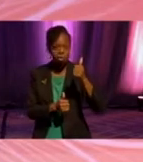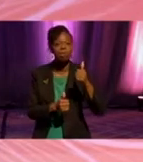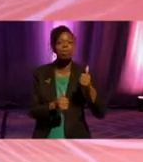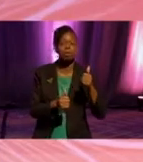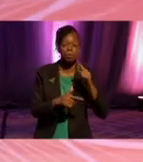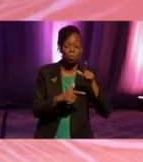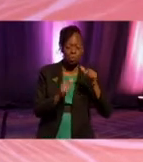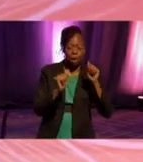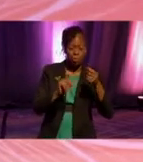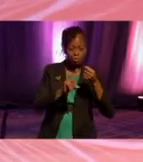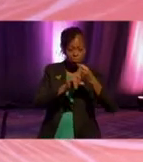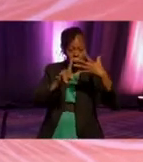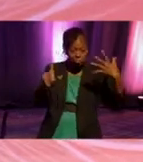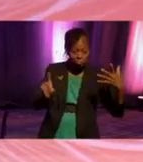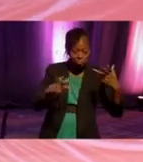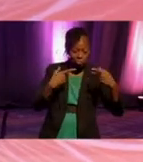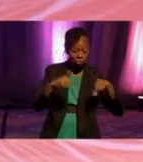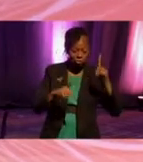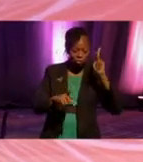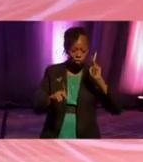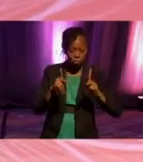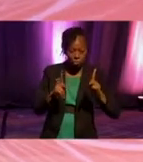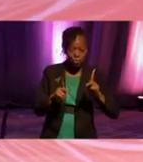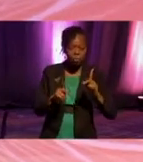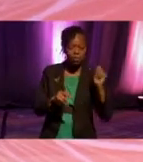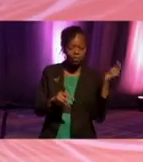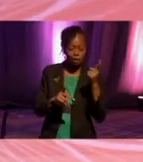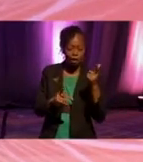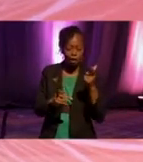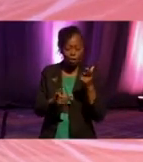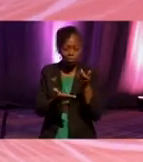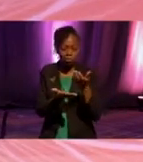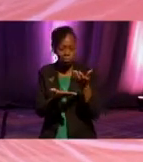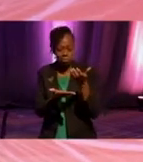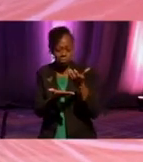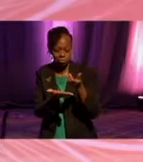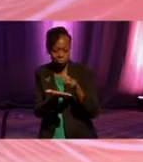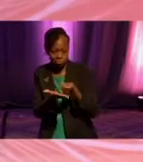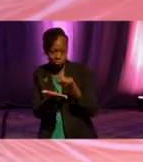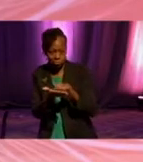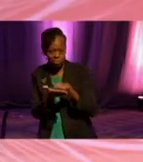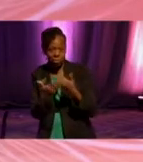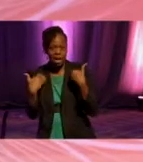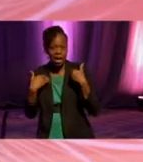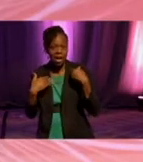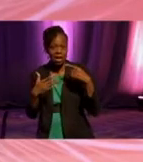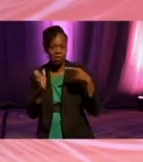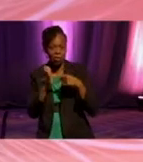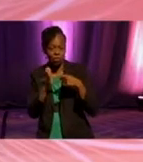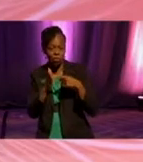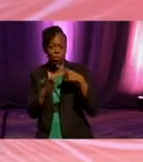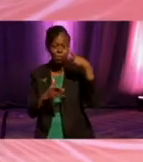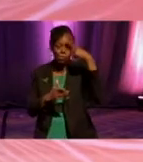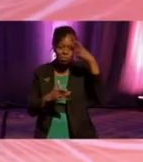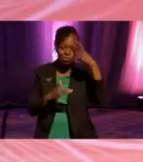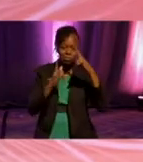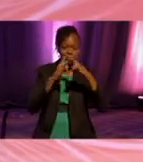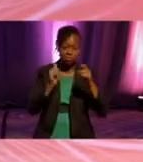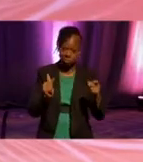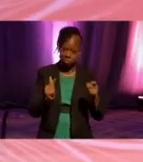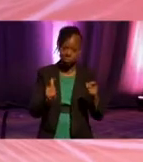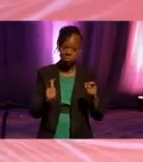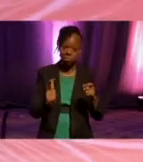to do, opportunities for people of all incomes to have affordable summer camp opportunities, we can